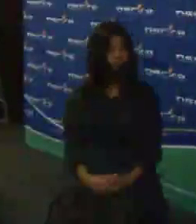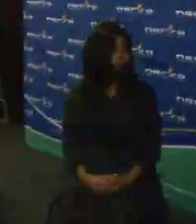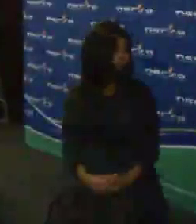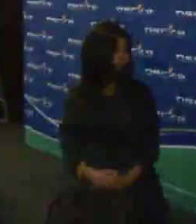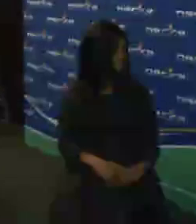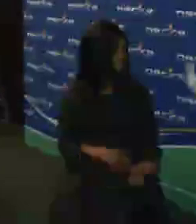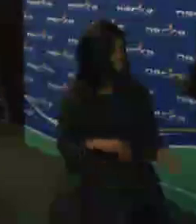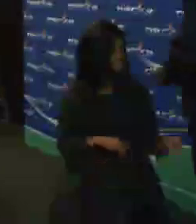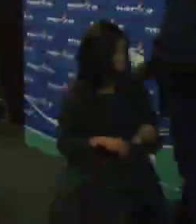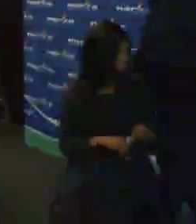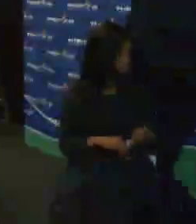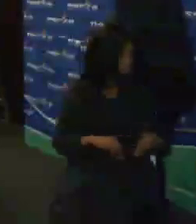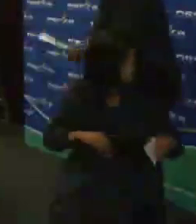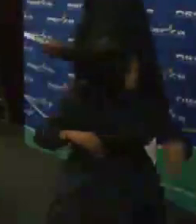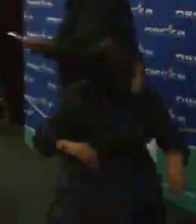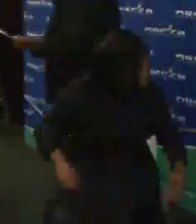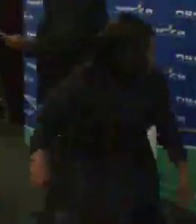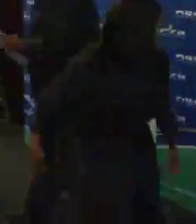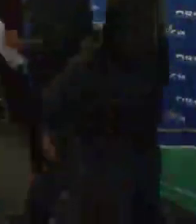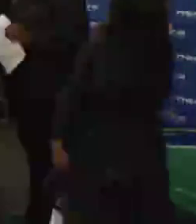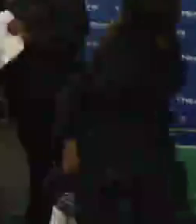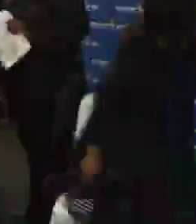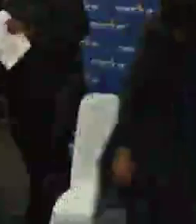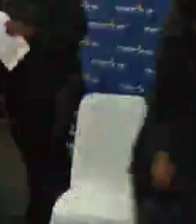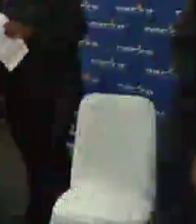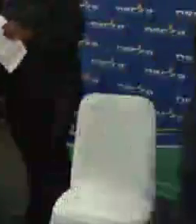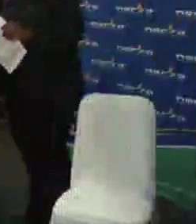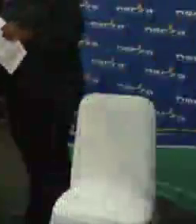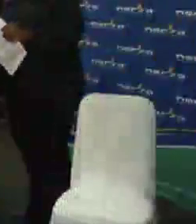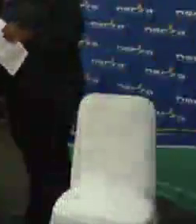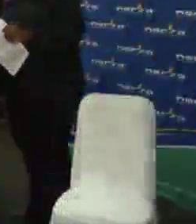The next presenter is going to be Happy Kambule.